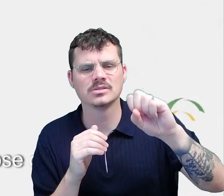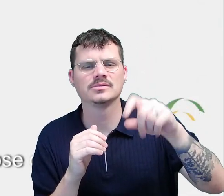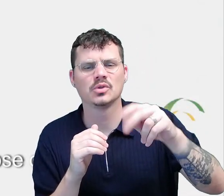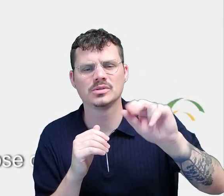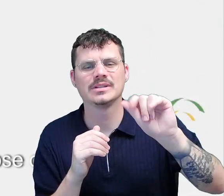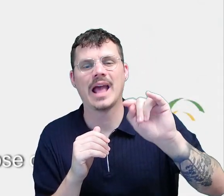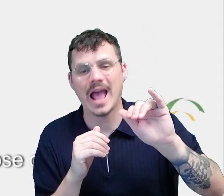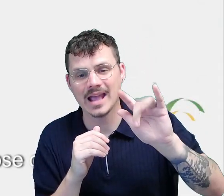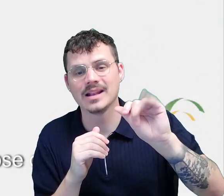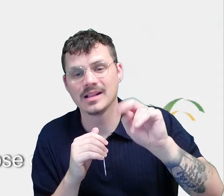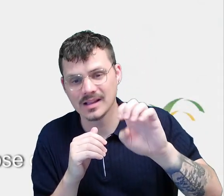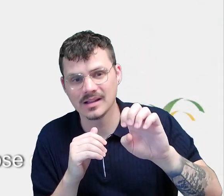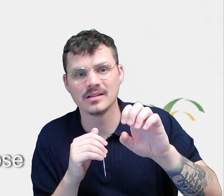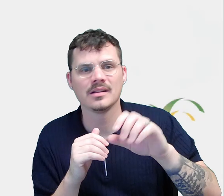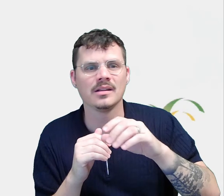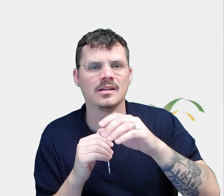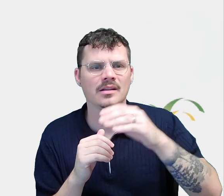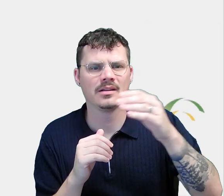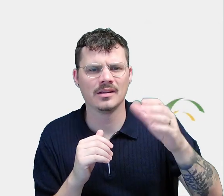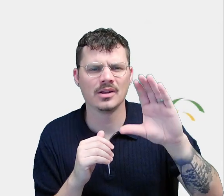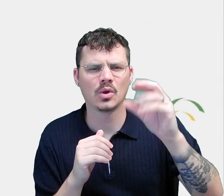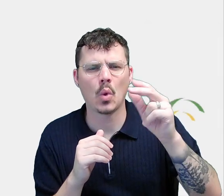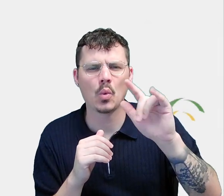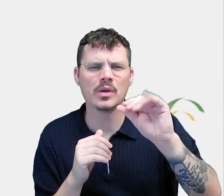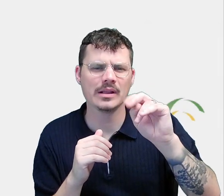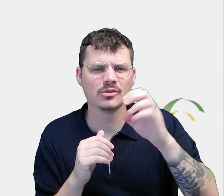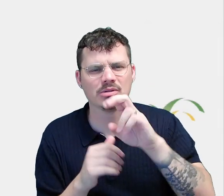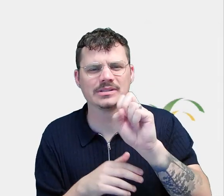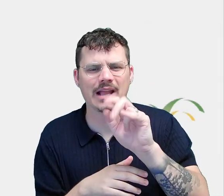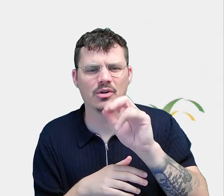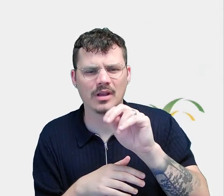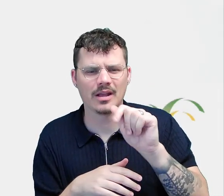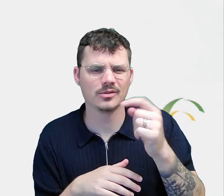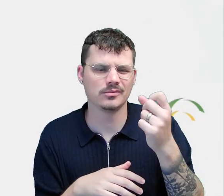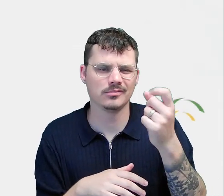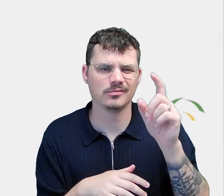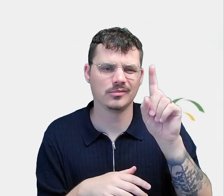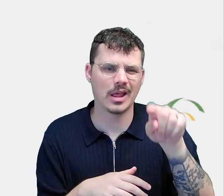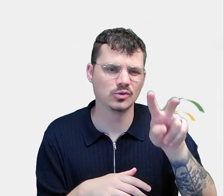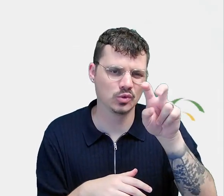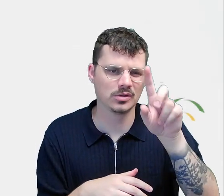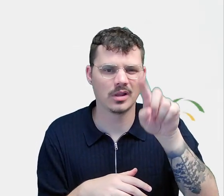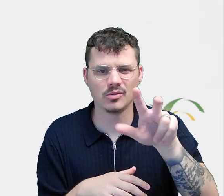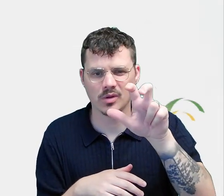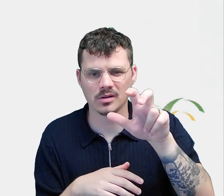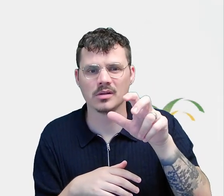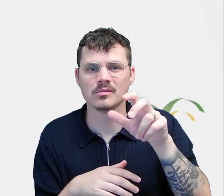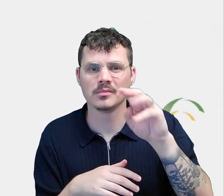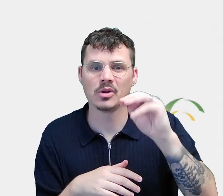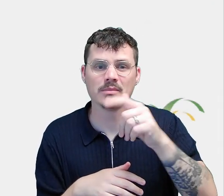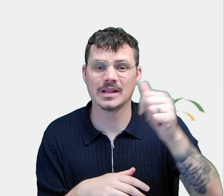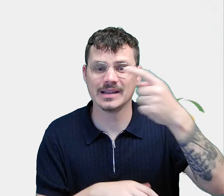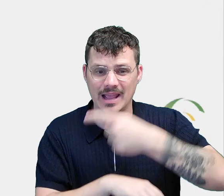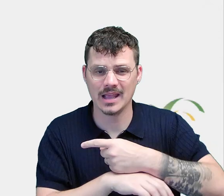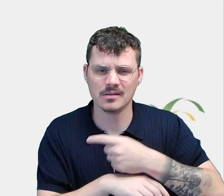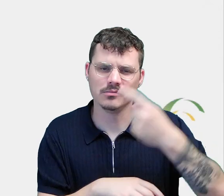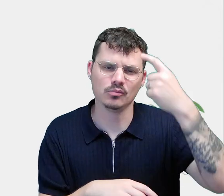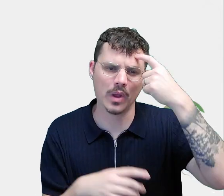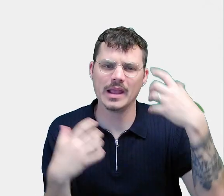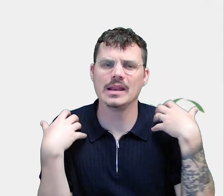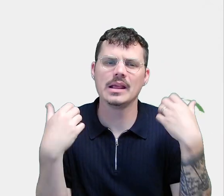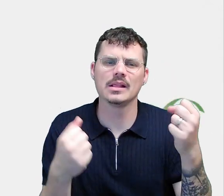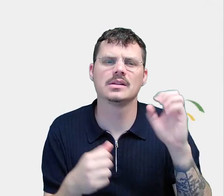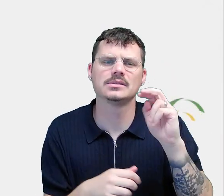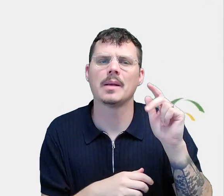Phosphatidylcholine and serine at a dose of 1,200 to 1,300 milligrams a day is a brain healing supplement.